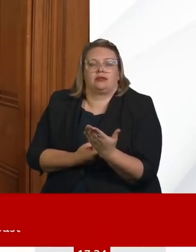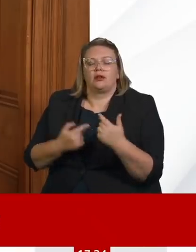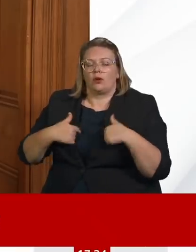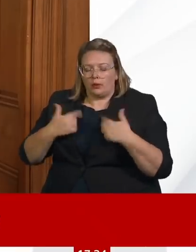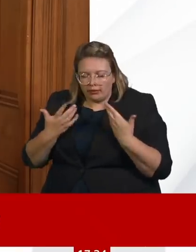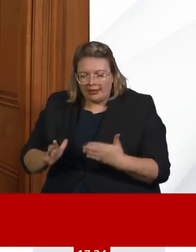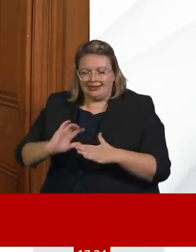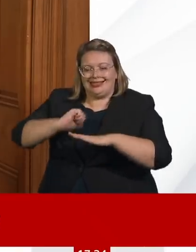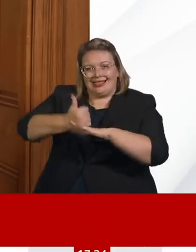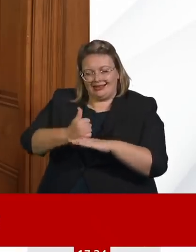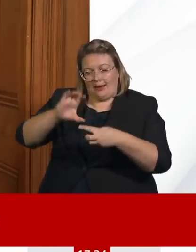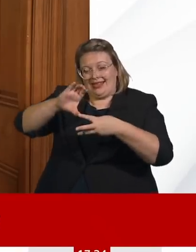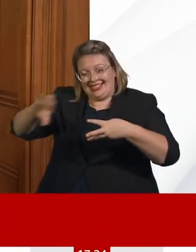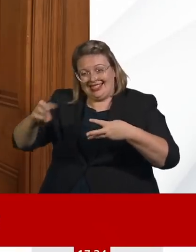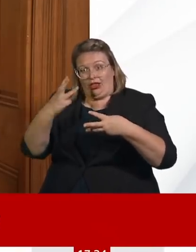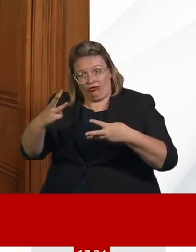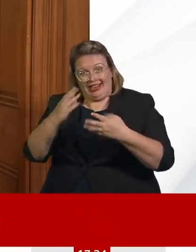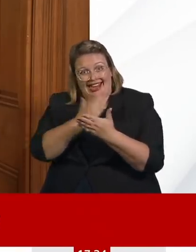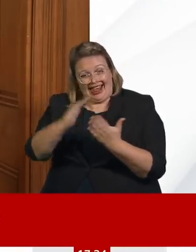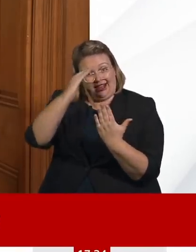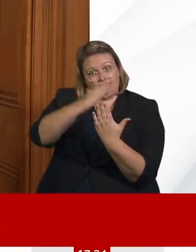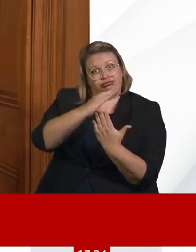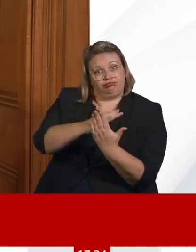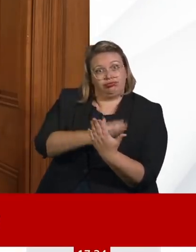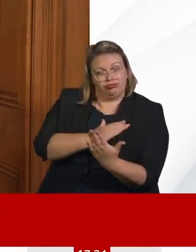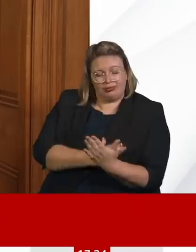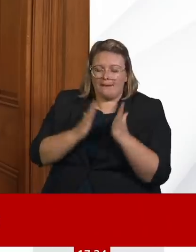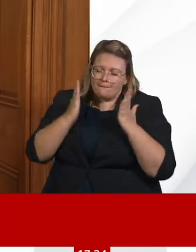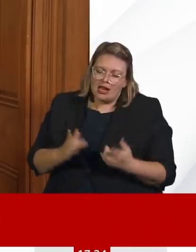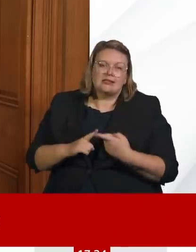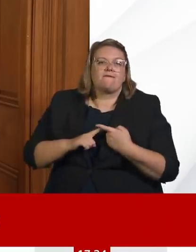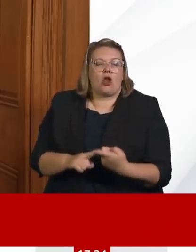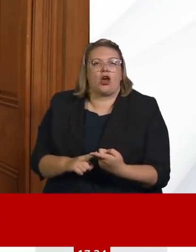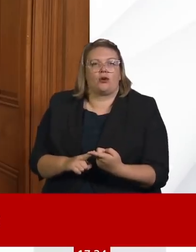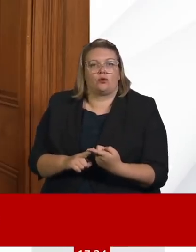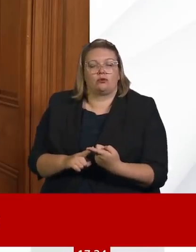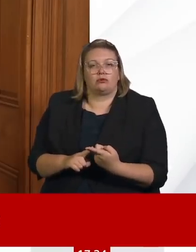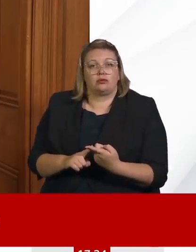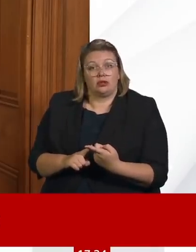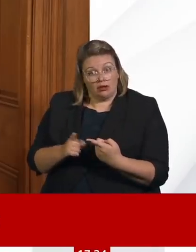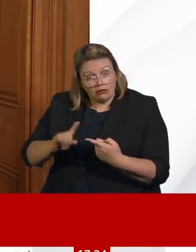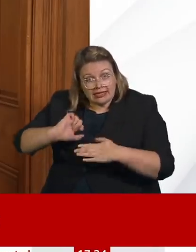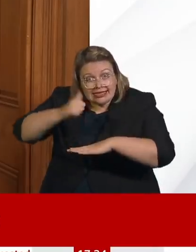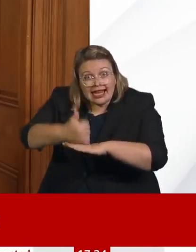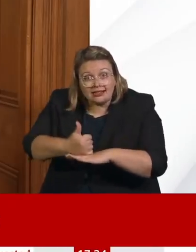we have in Tier 3 in these hotspot areas, if they are implemented,